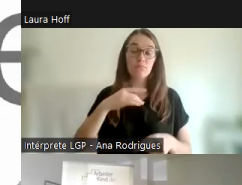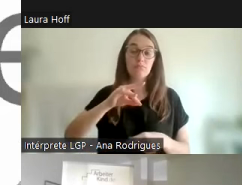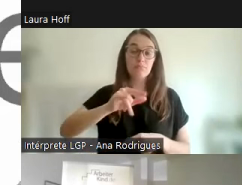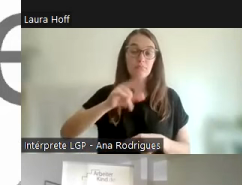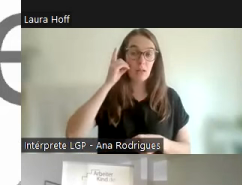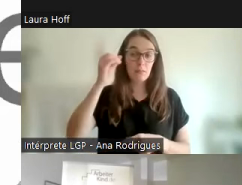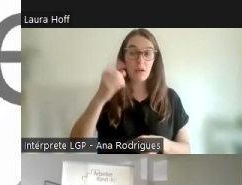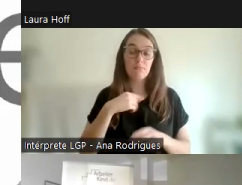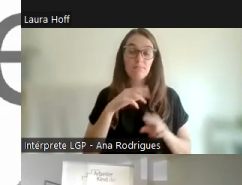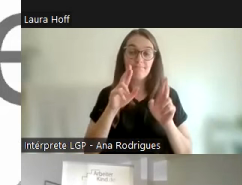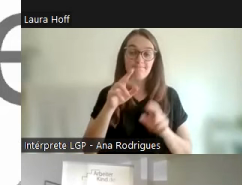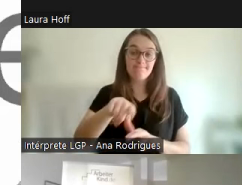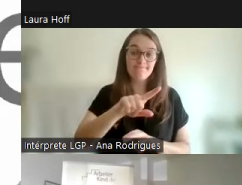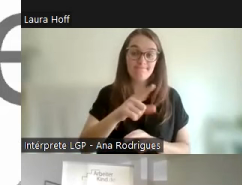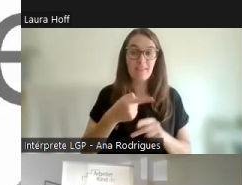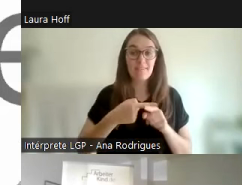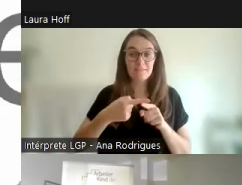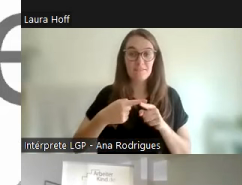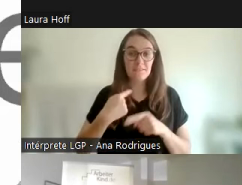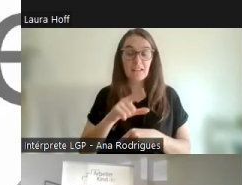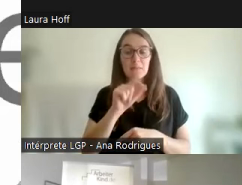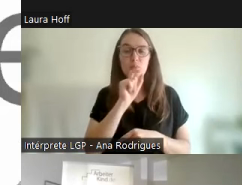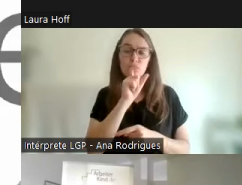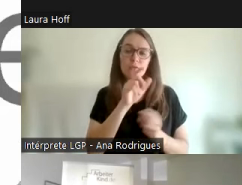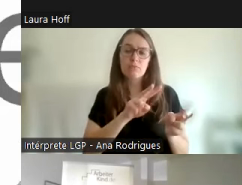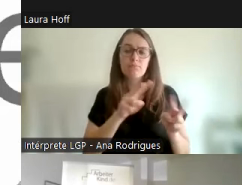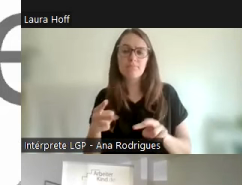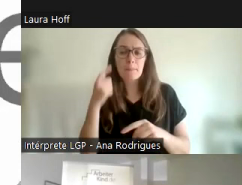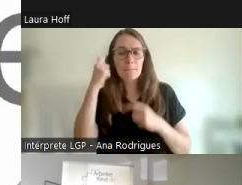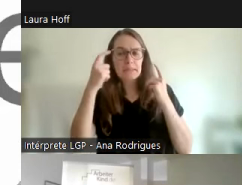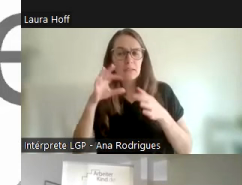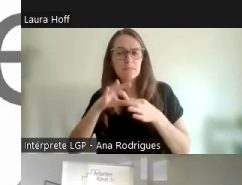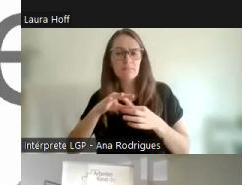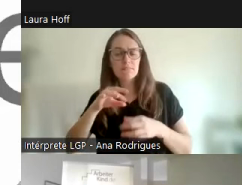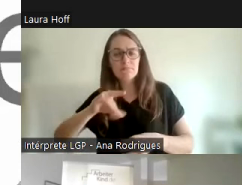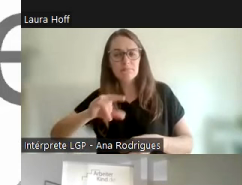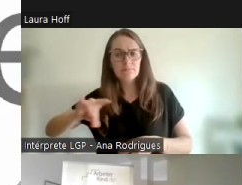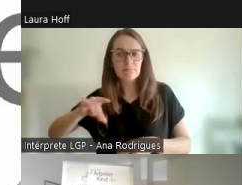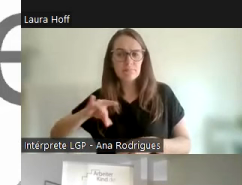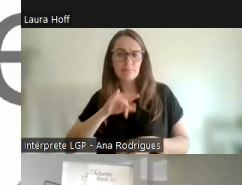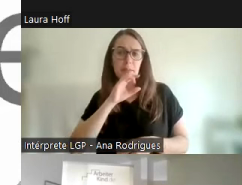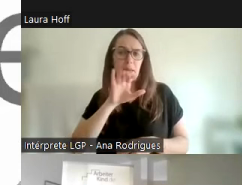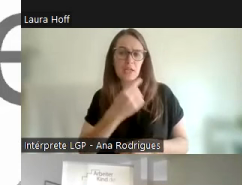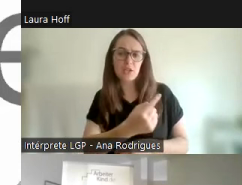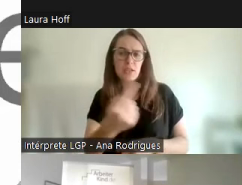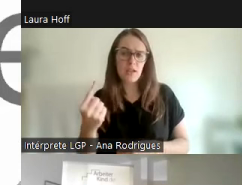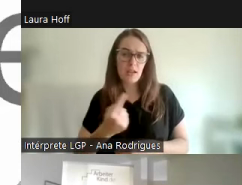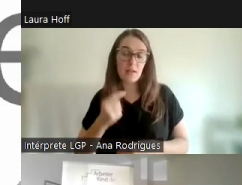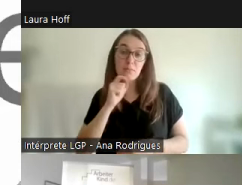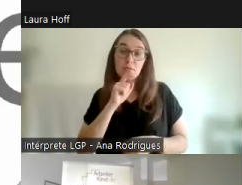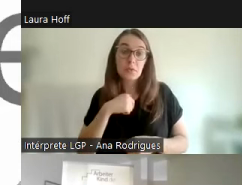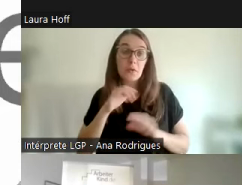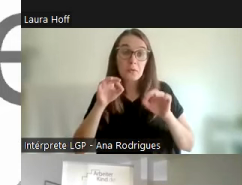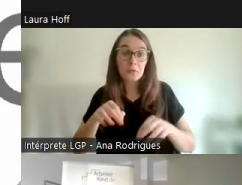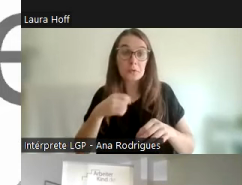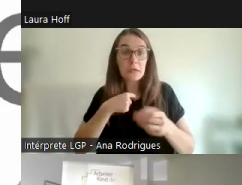hope that you can transfer this or think about how these things work in your country. And I'd also be interested to hear at the